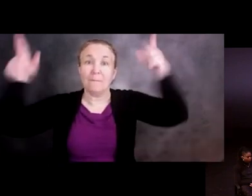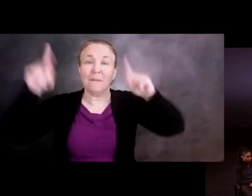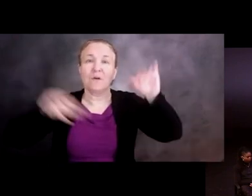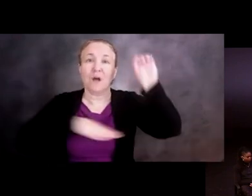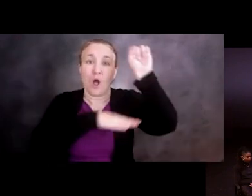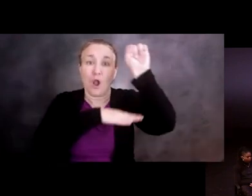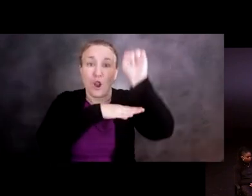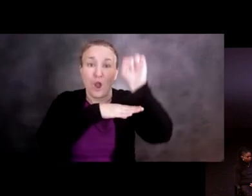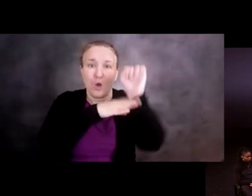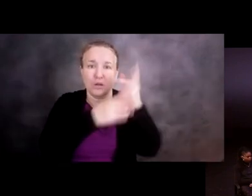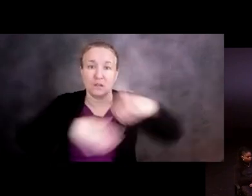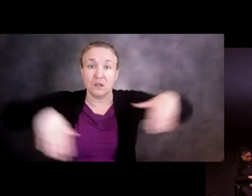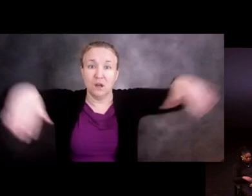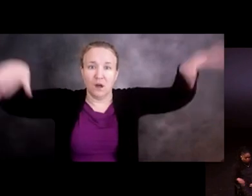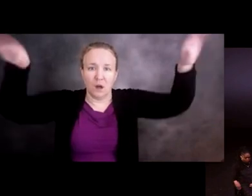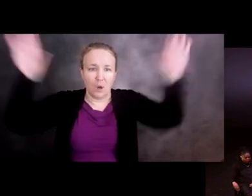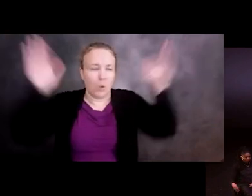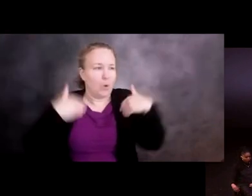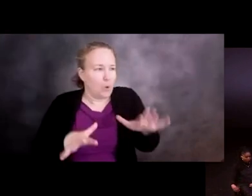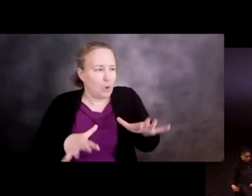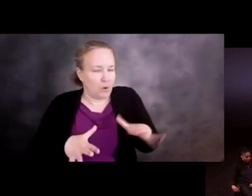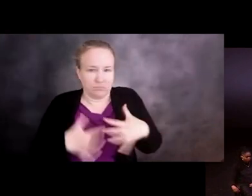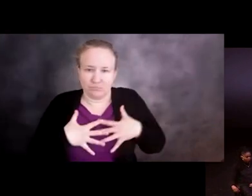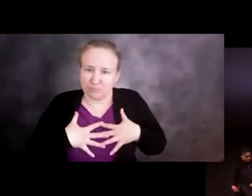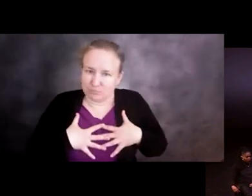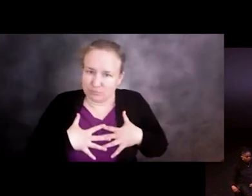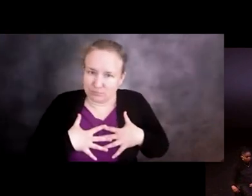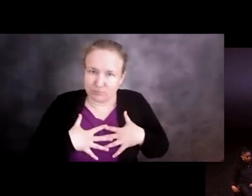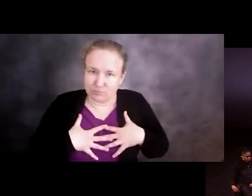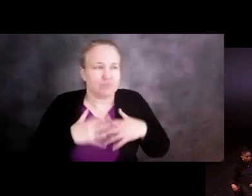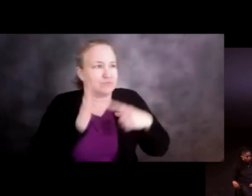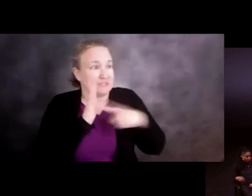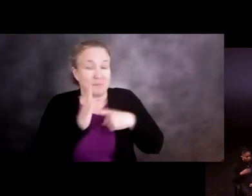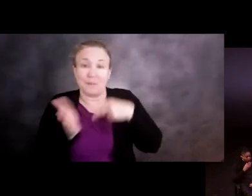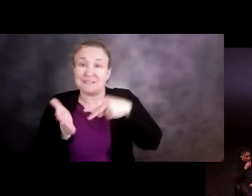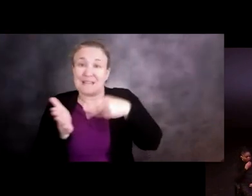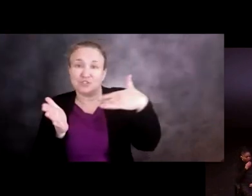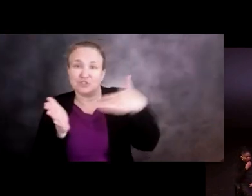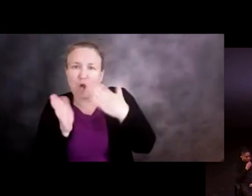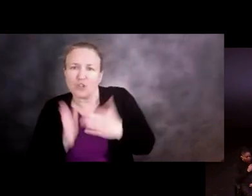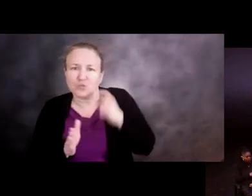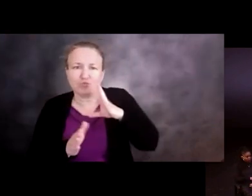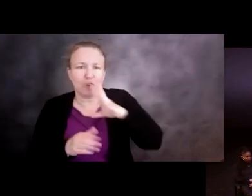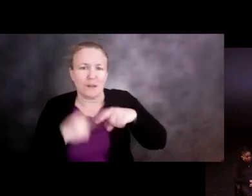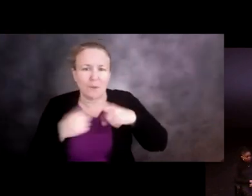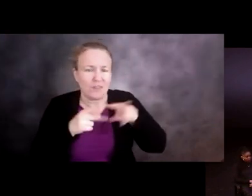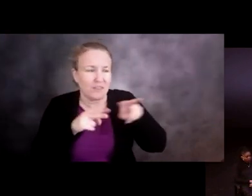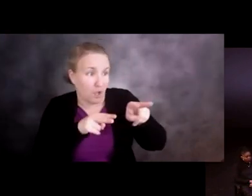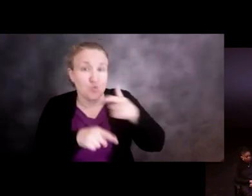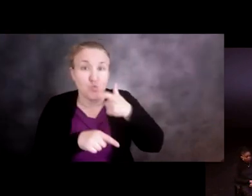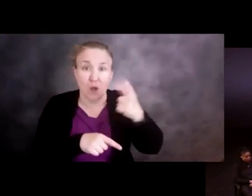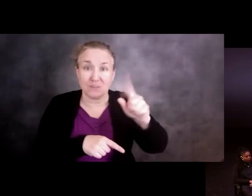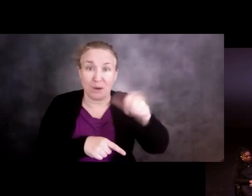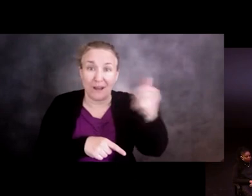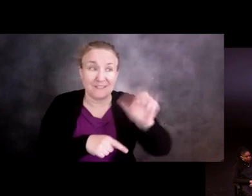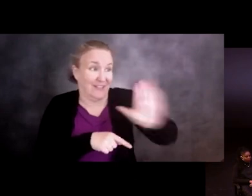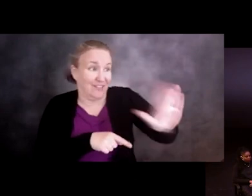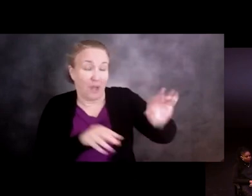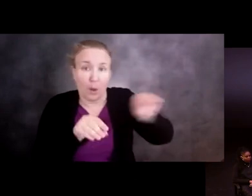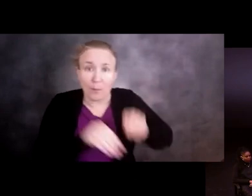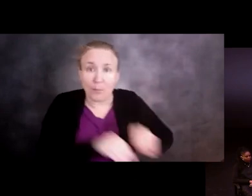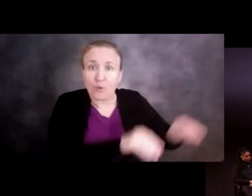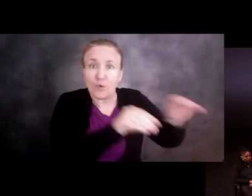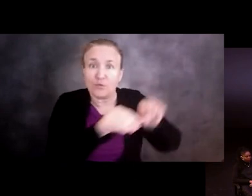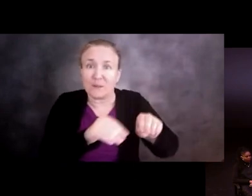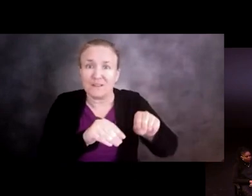was the kinesthetic sense that I think sometimes scholars of dance will talk about, where just watching somebody else's movement lets you